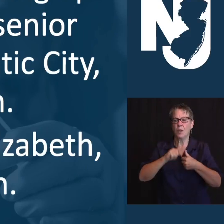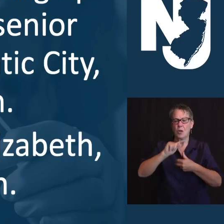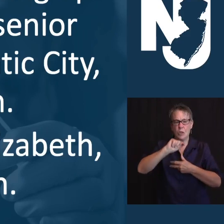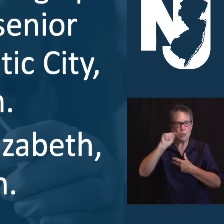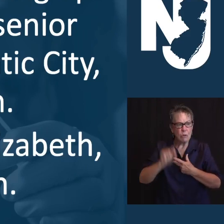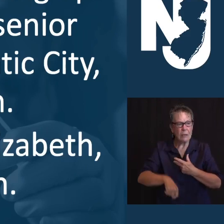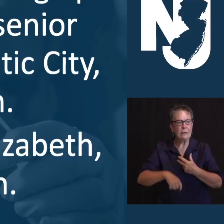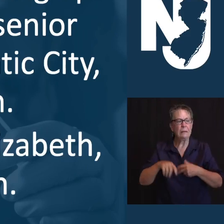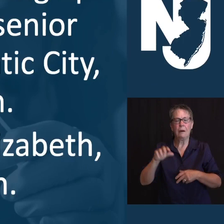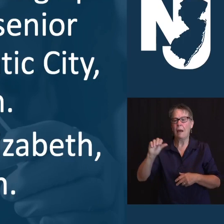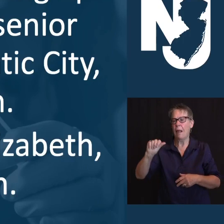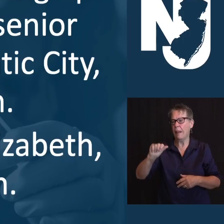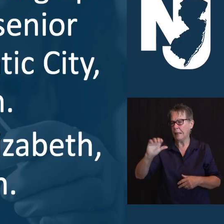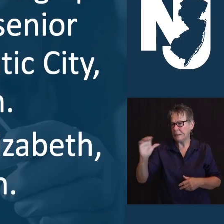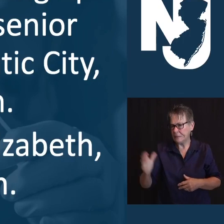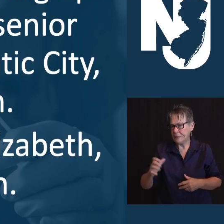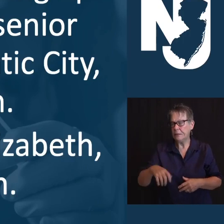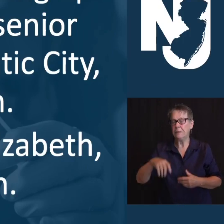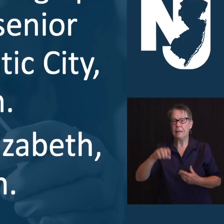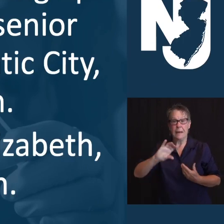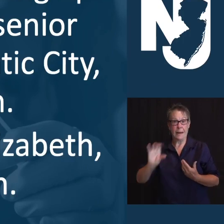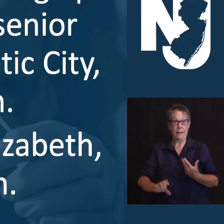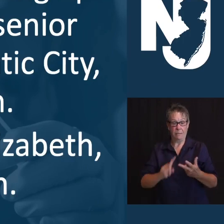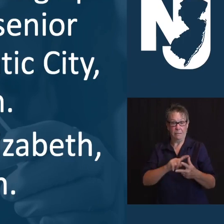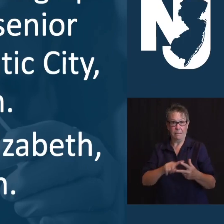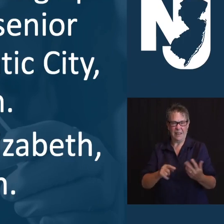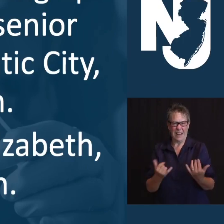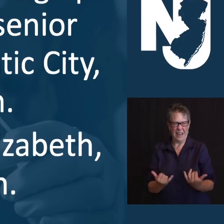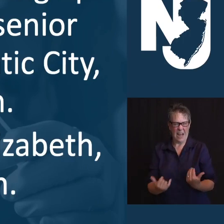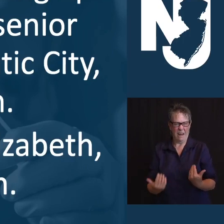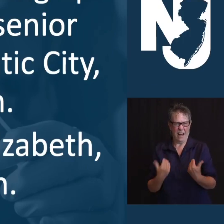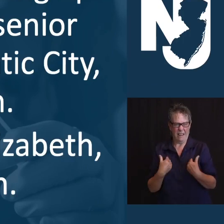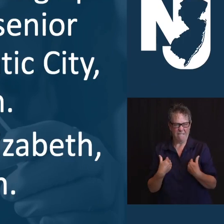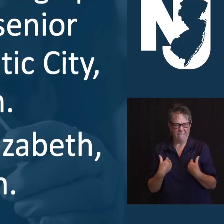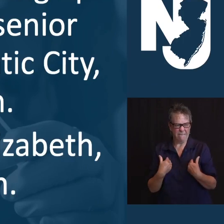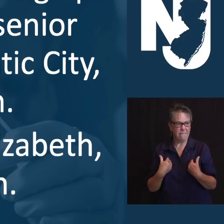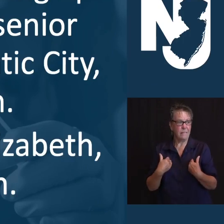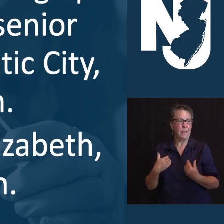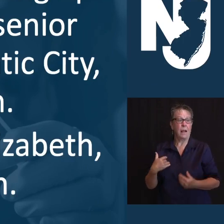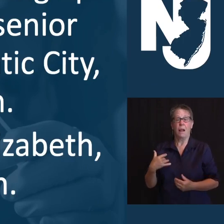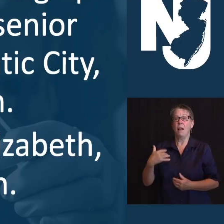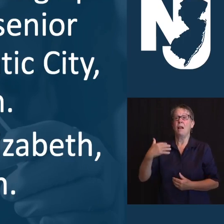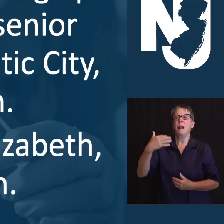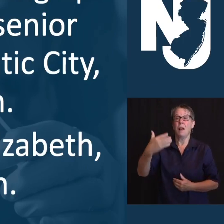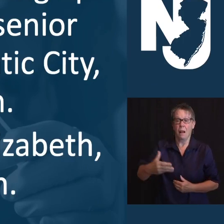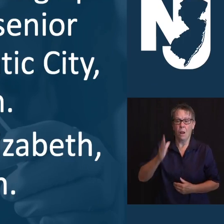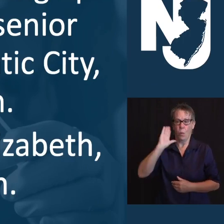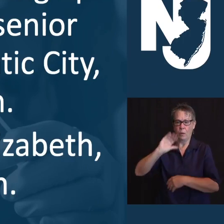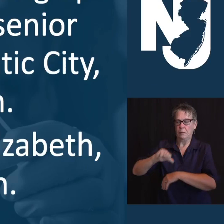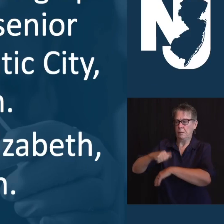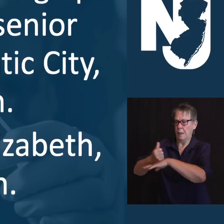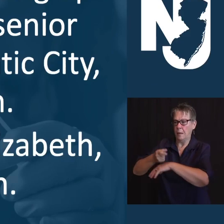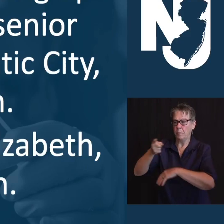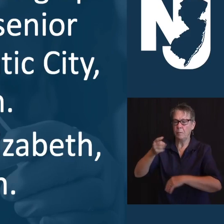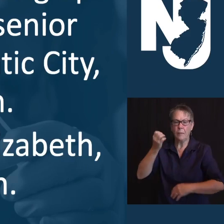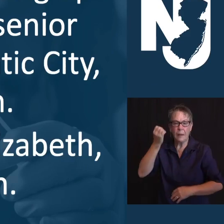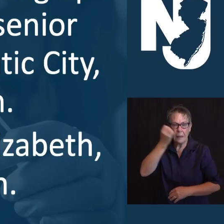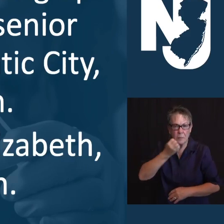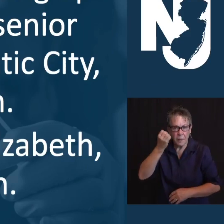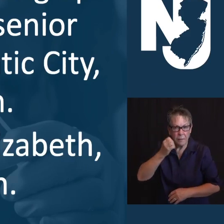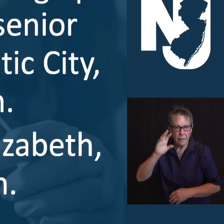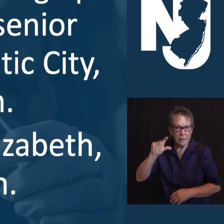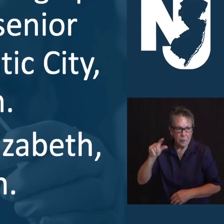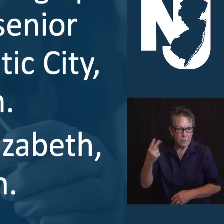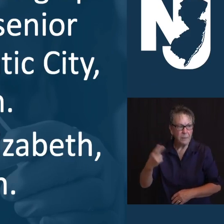through mid-September. The Department of Health is currently, under Judy's leadership, at work selecting senior housing locations